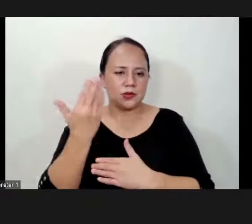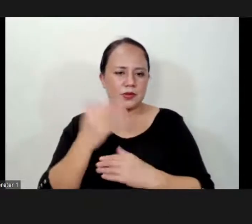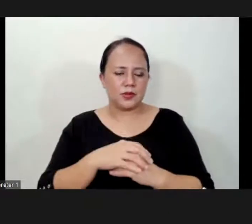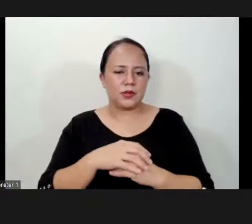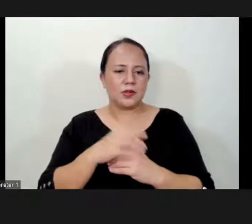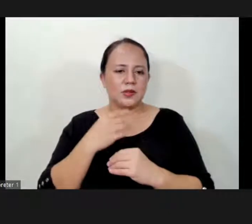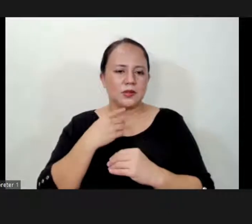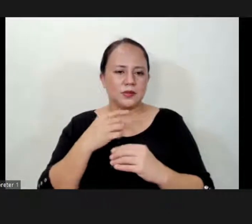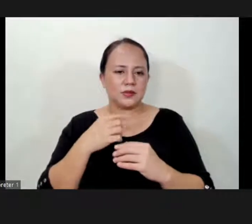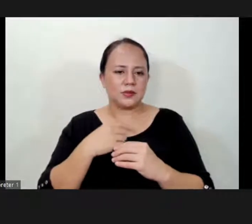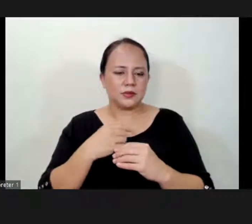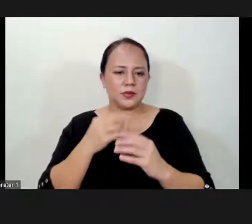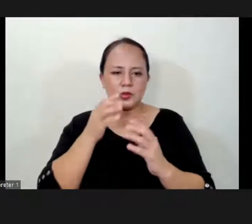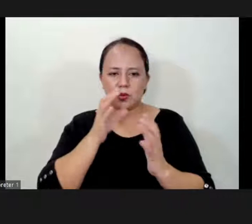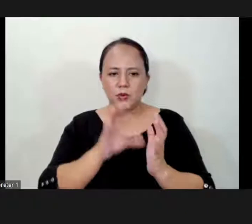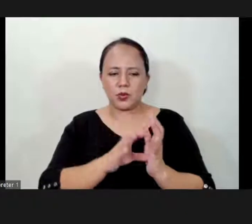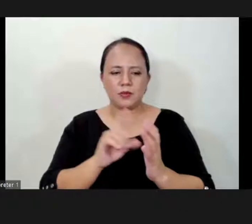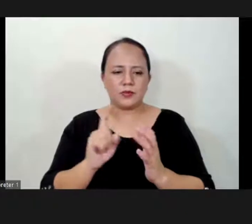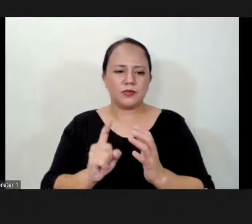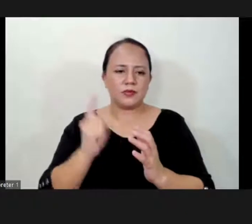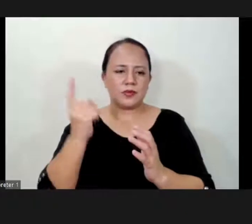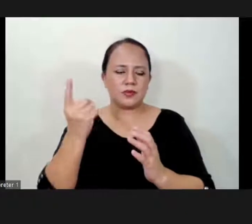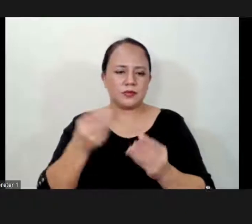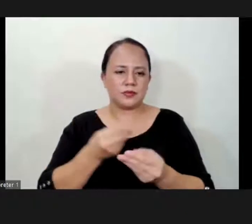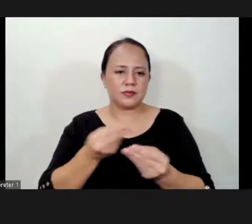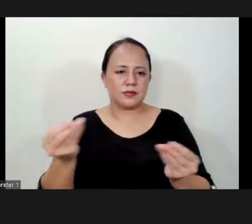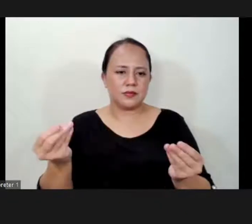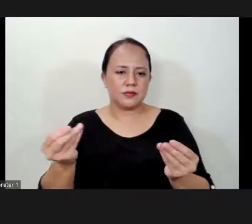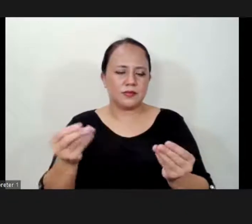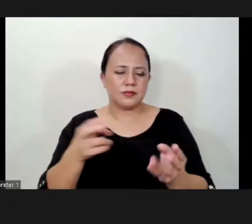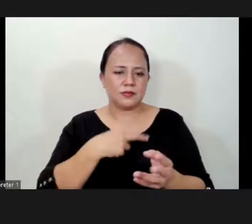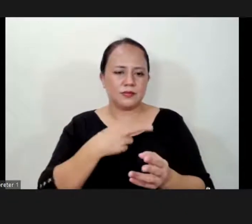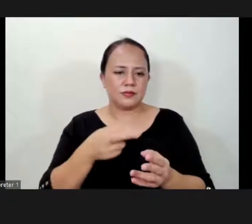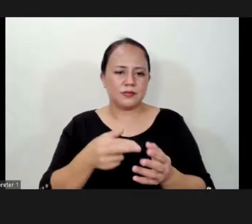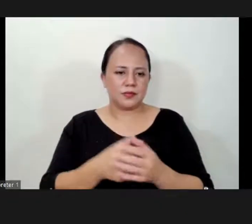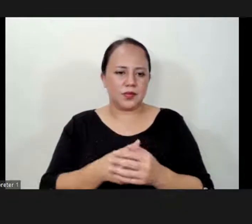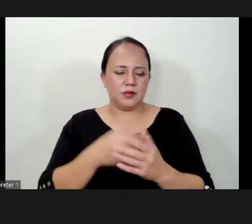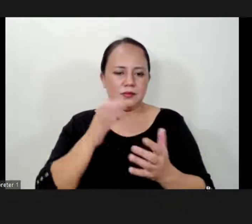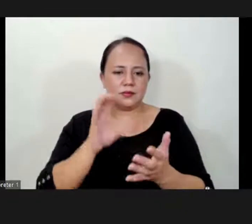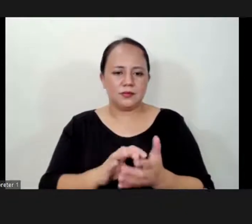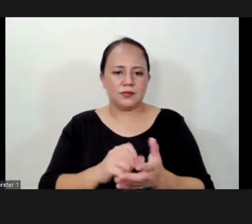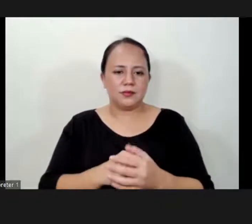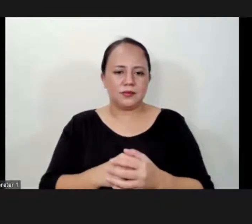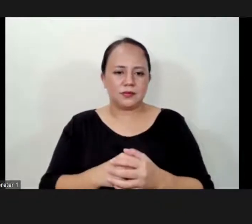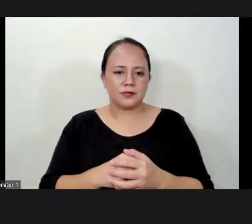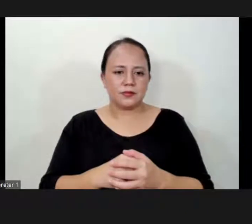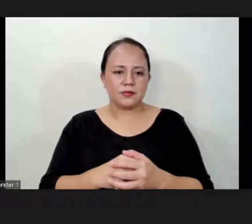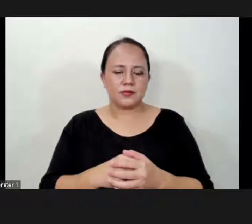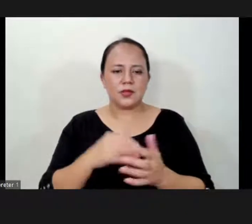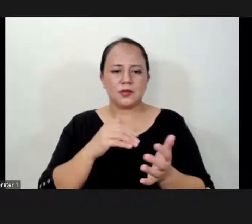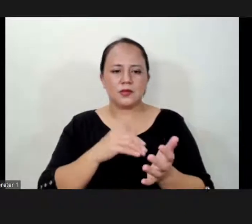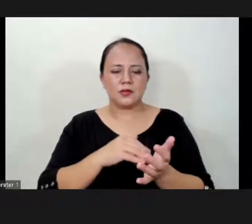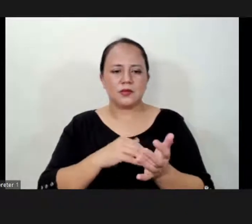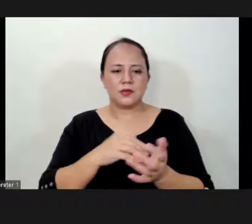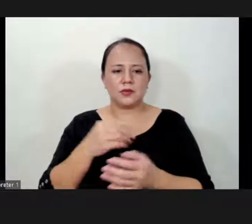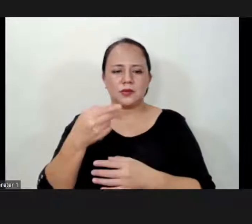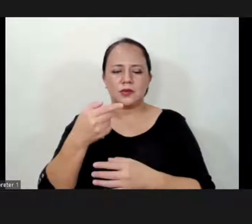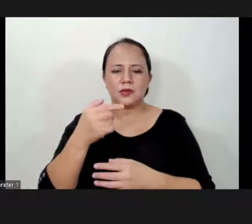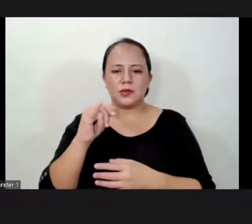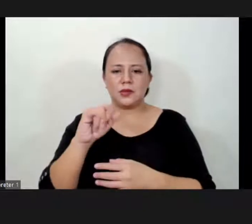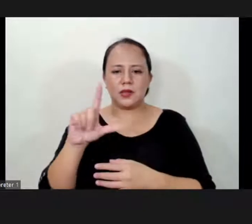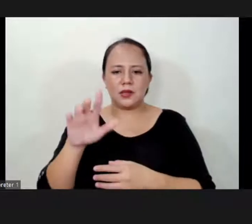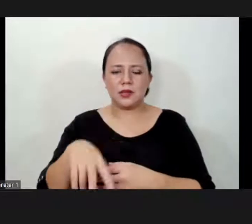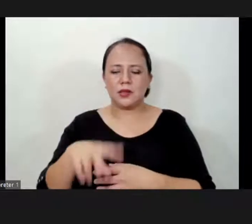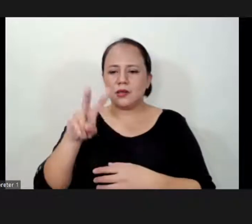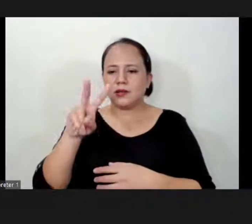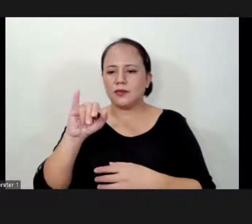as commentaries. First, to provide us with his reactions and comments is Dr. Gil M. Vicente,